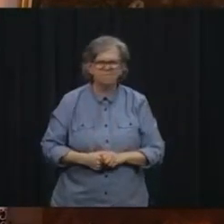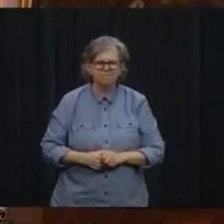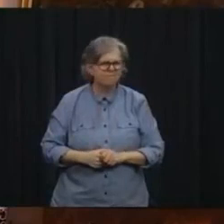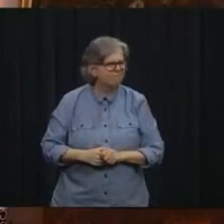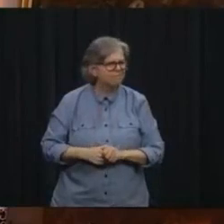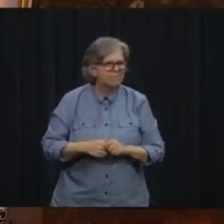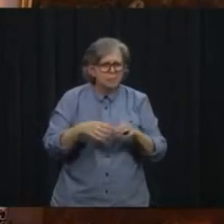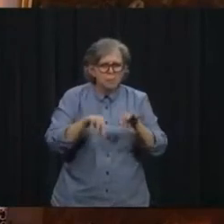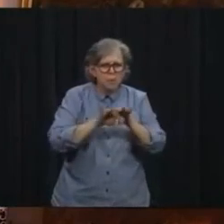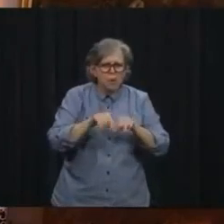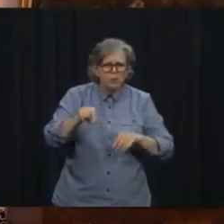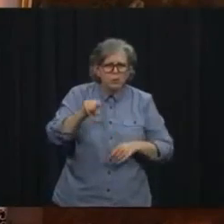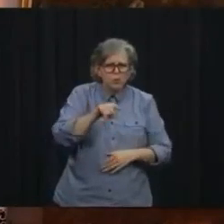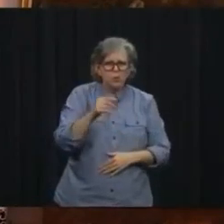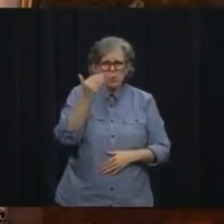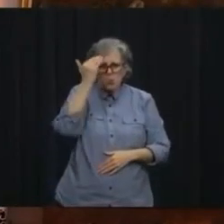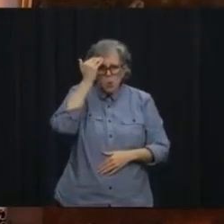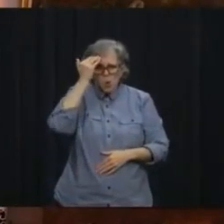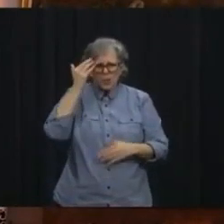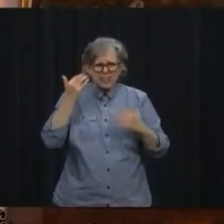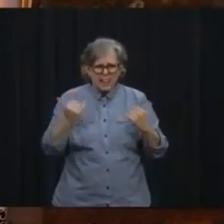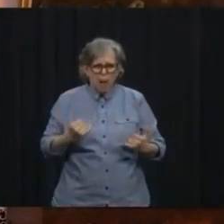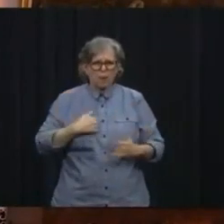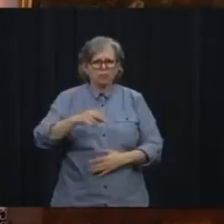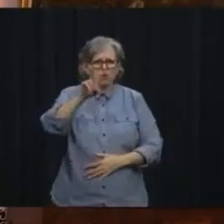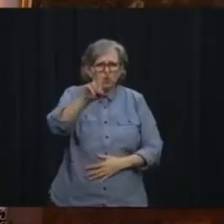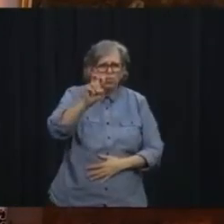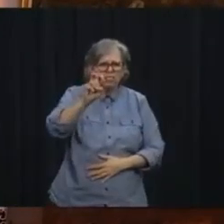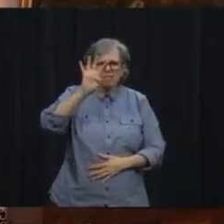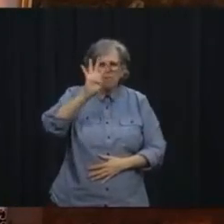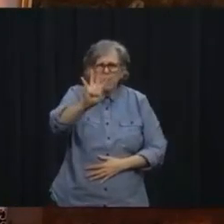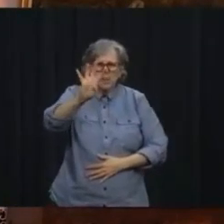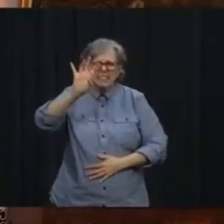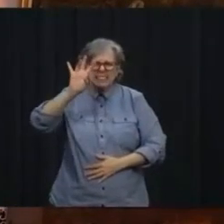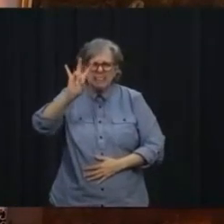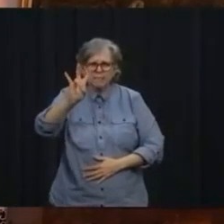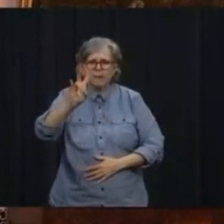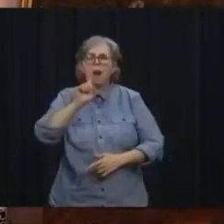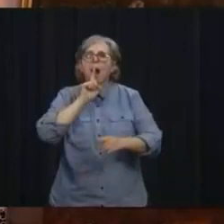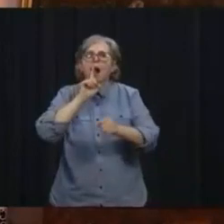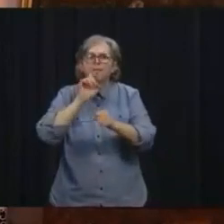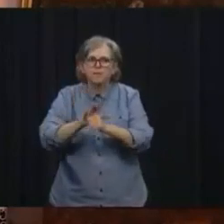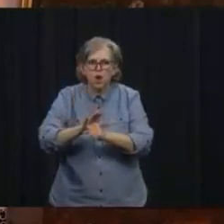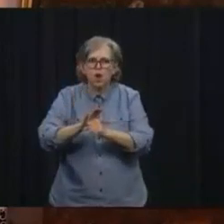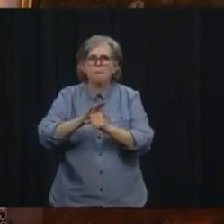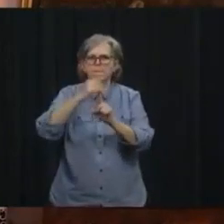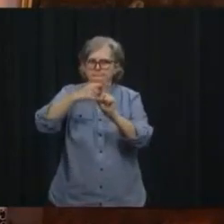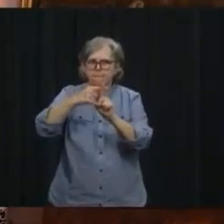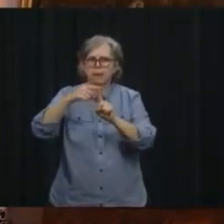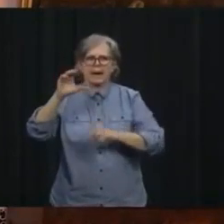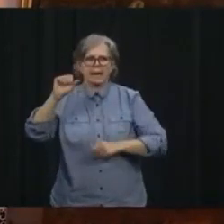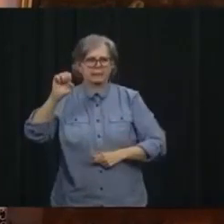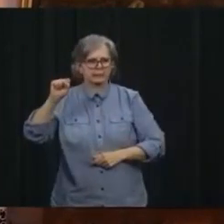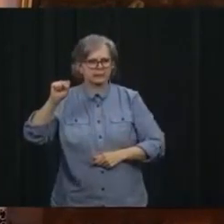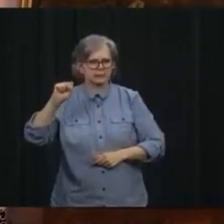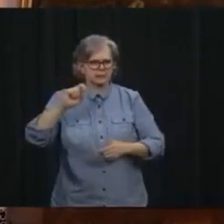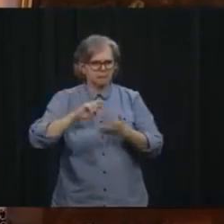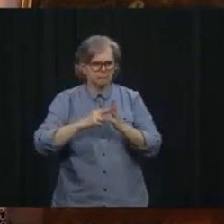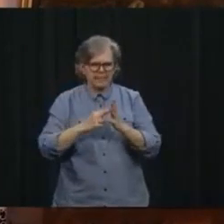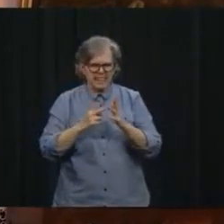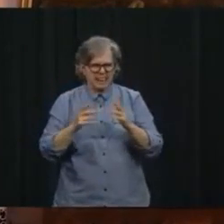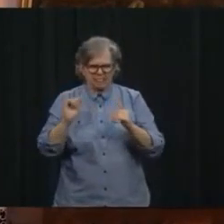testing in our lab because we are running out of reagent. And believe me, we have ingenuity here. Believe me, Ohio State, Cleveland Clinic, and